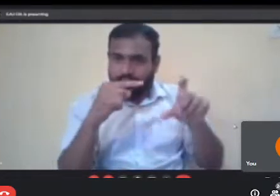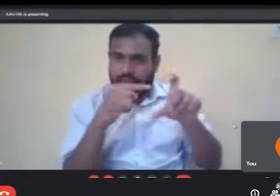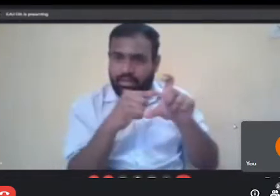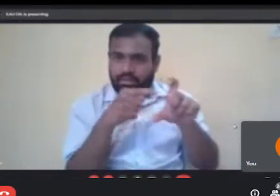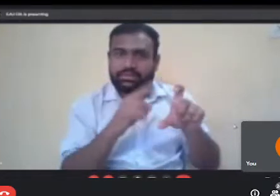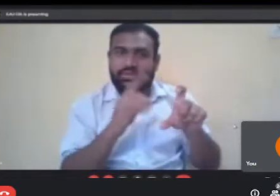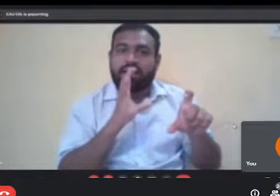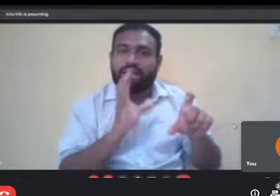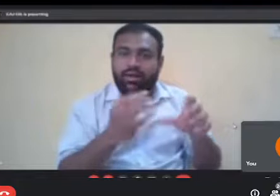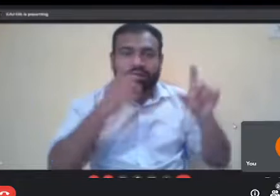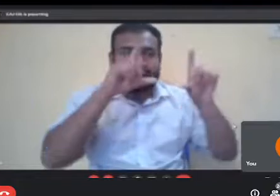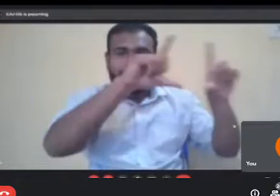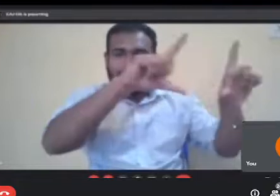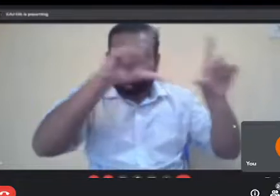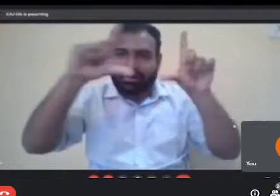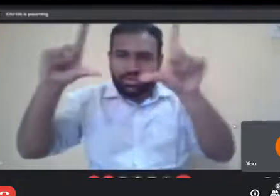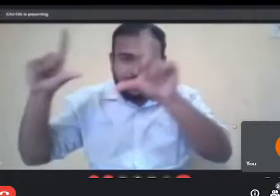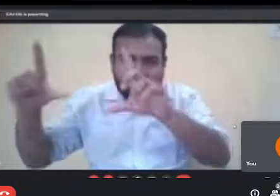not have